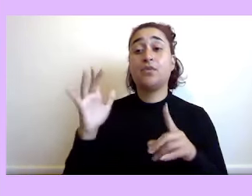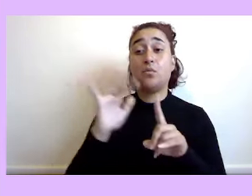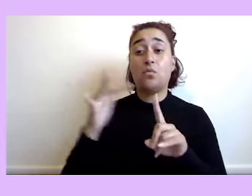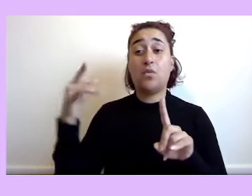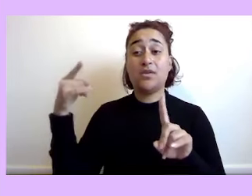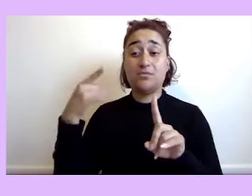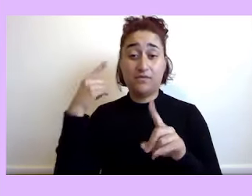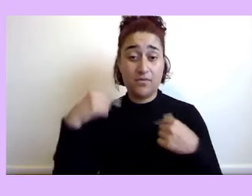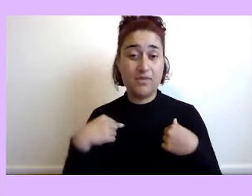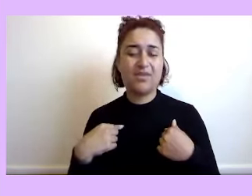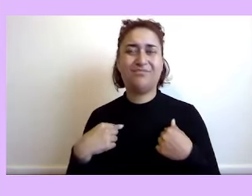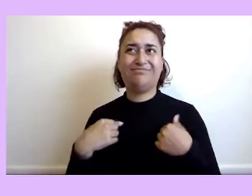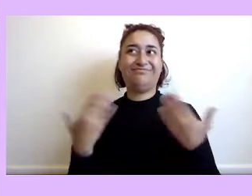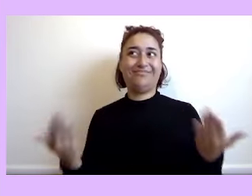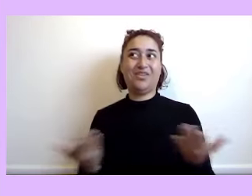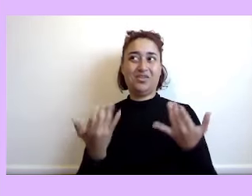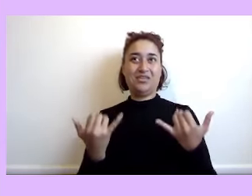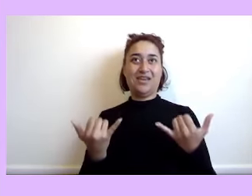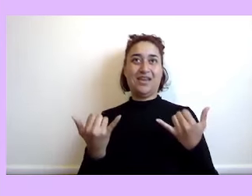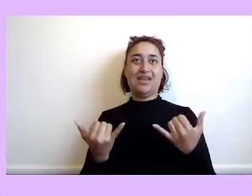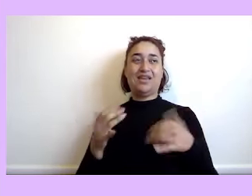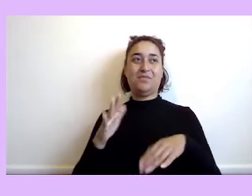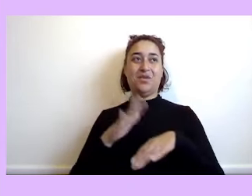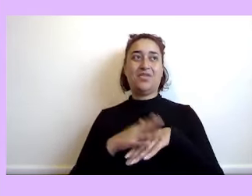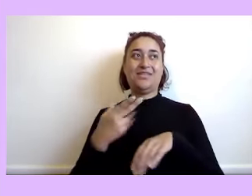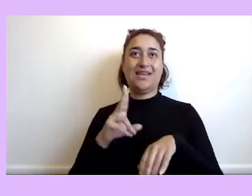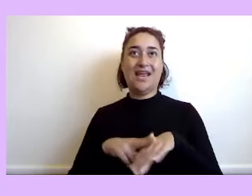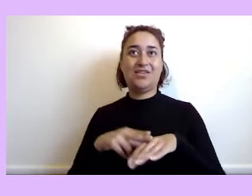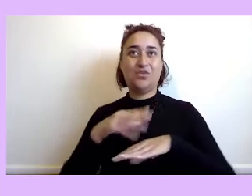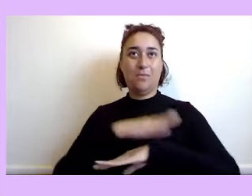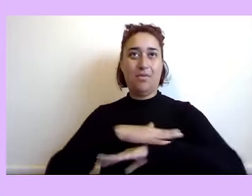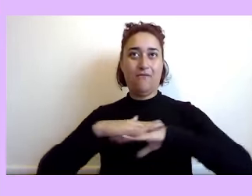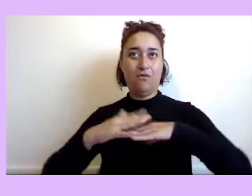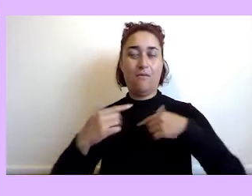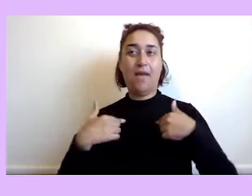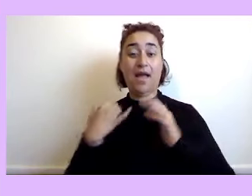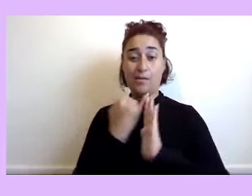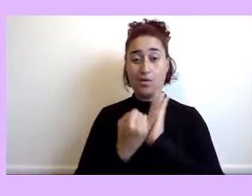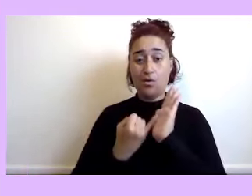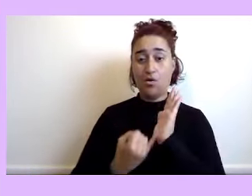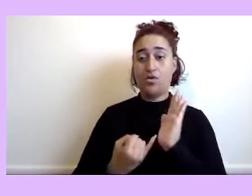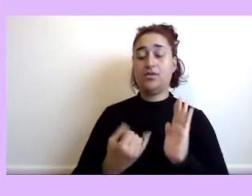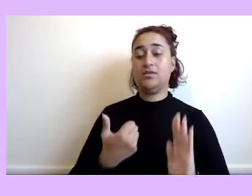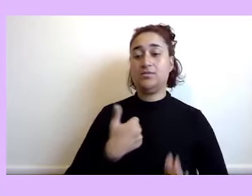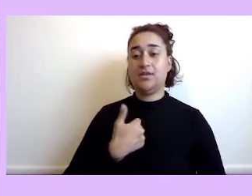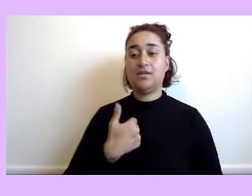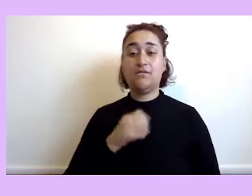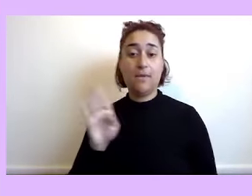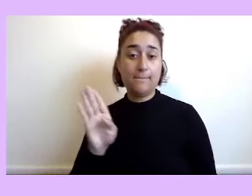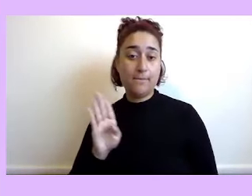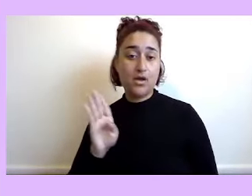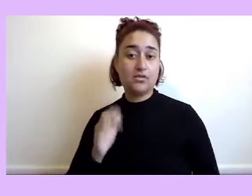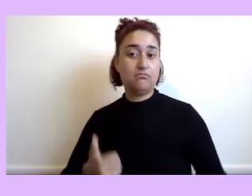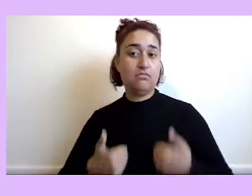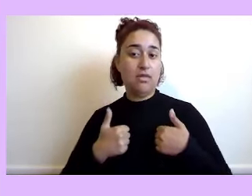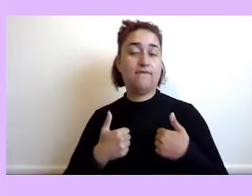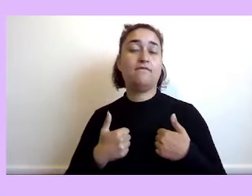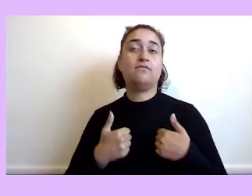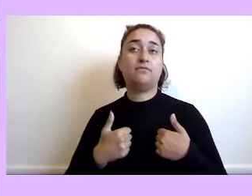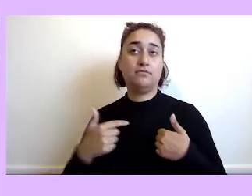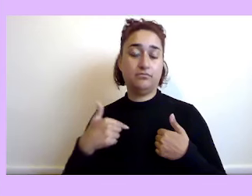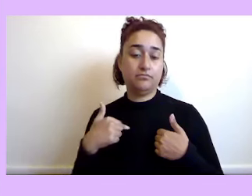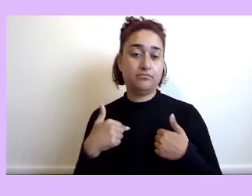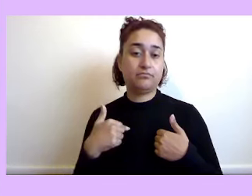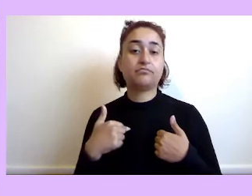This is so exciting to be on this national platform. I'm an artist. I am a Boston resident. And